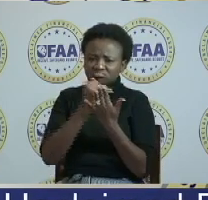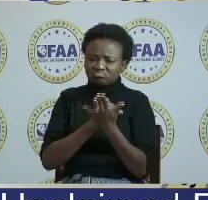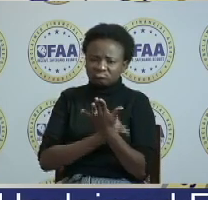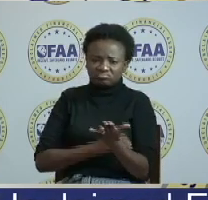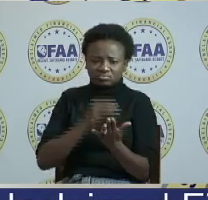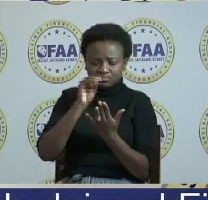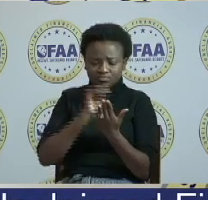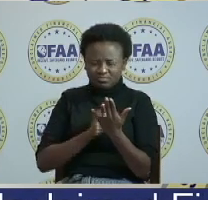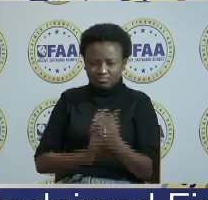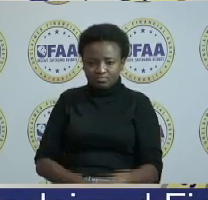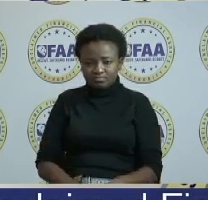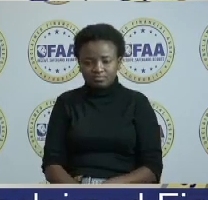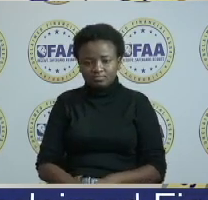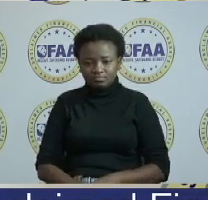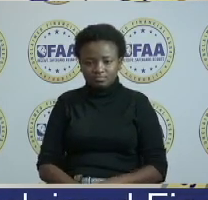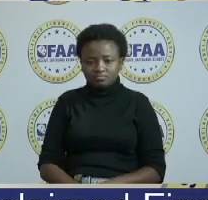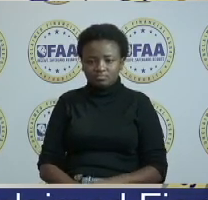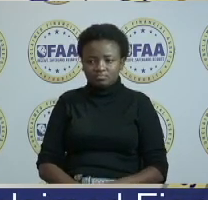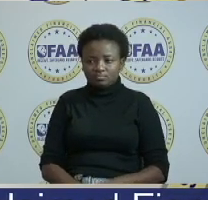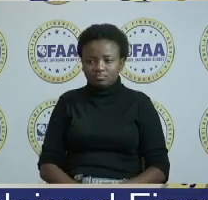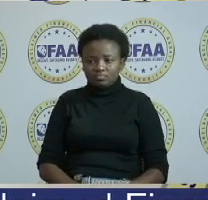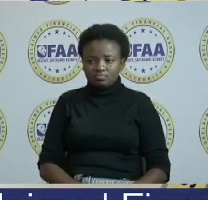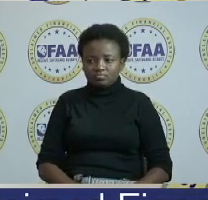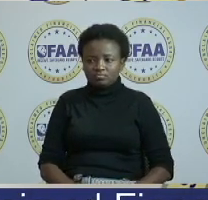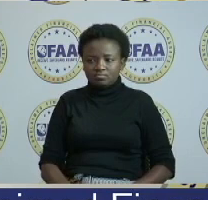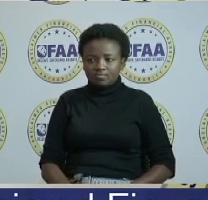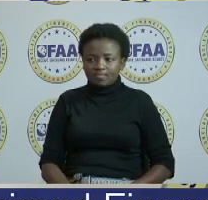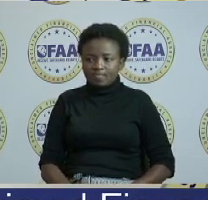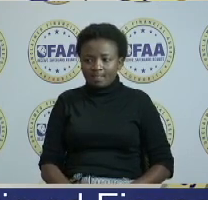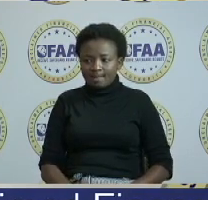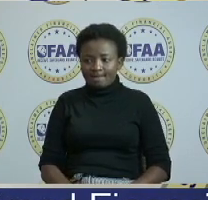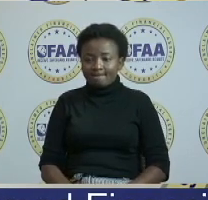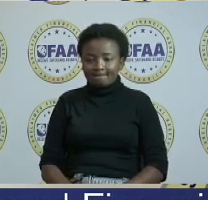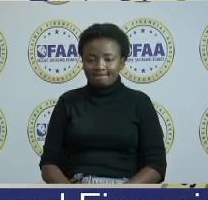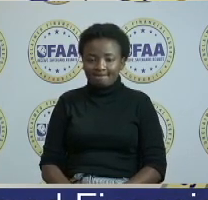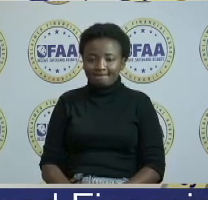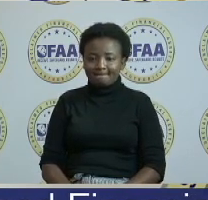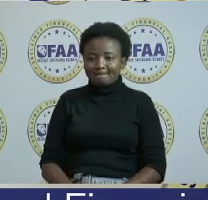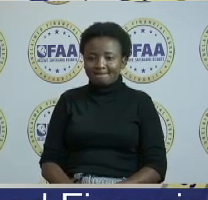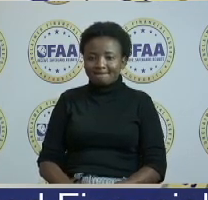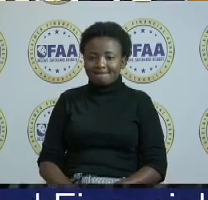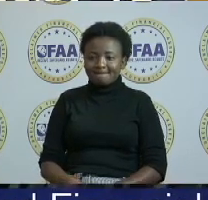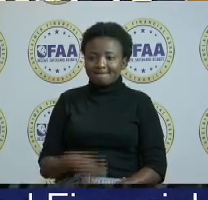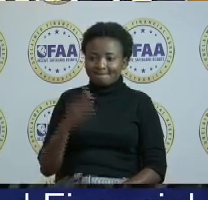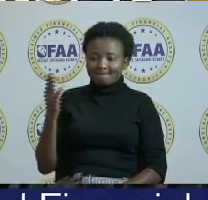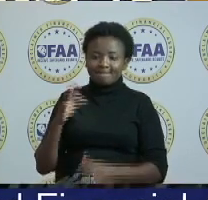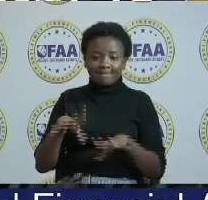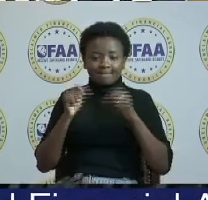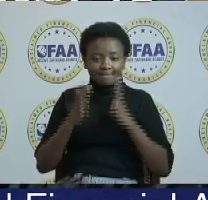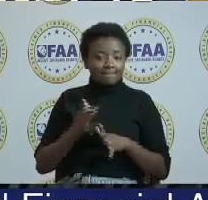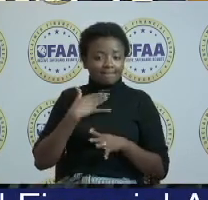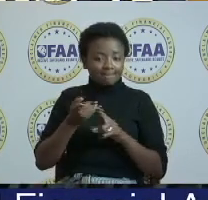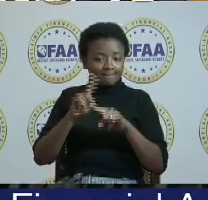the claimants through the rigorous process as it is right now. I don't know, Chairman, would you like to throw in maybe a word or